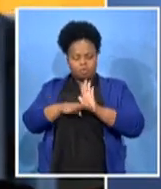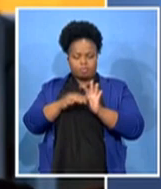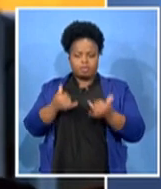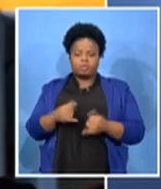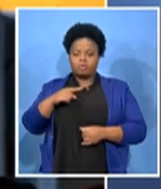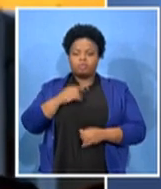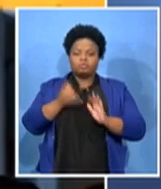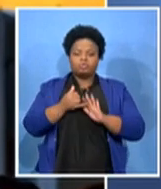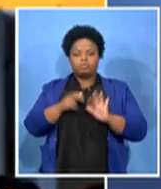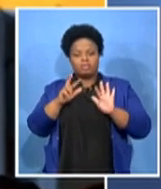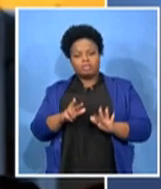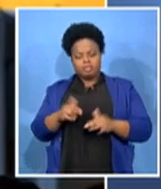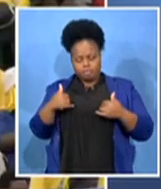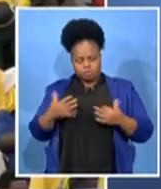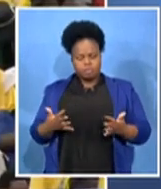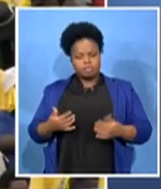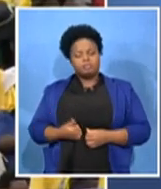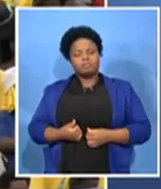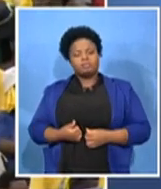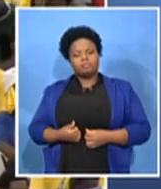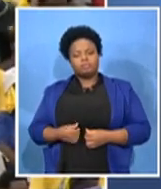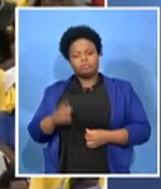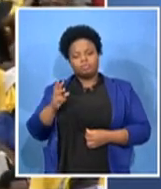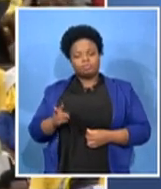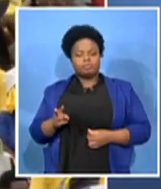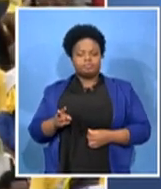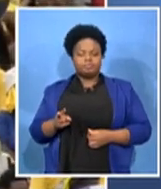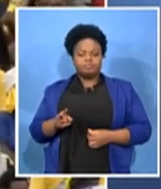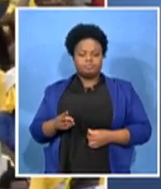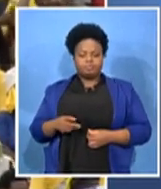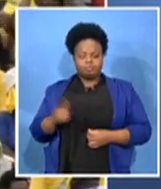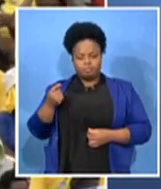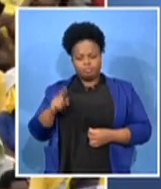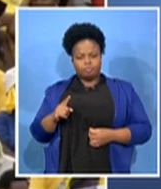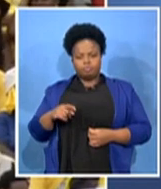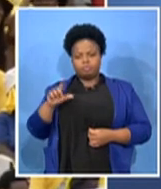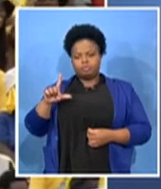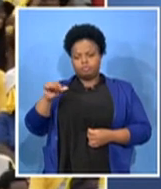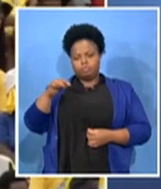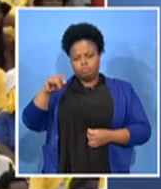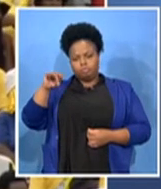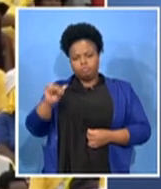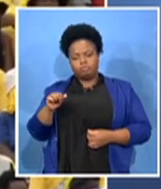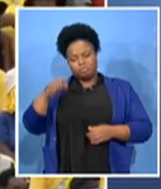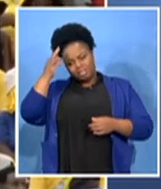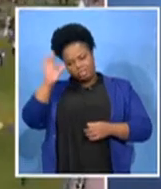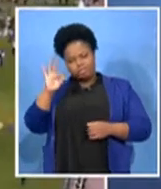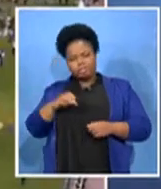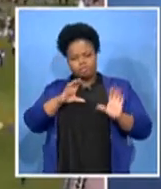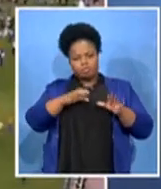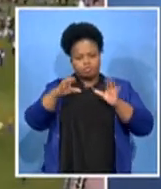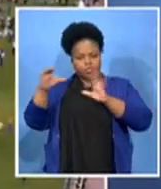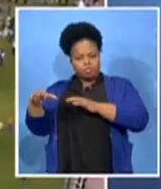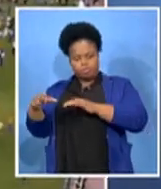going into the government, the Khotla and stuff like that. Mm-hmm. So the tone,